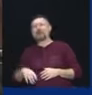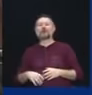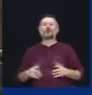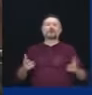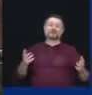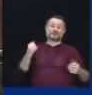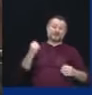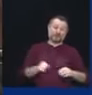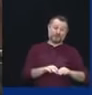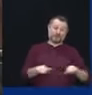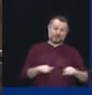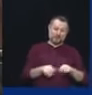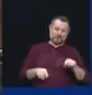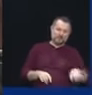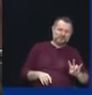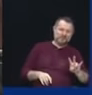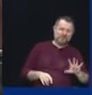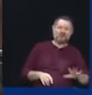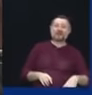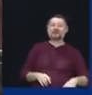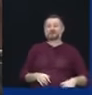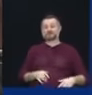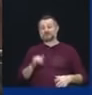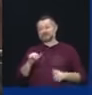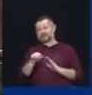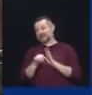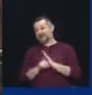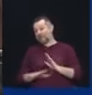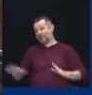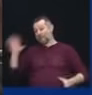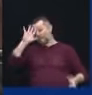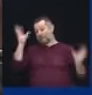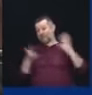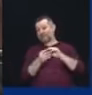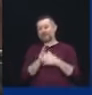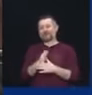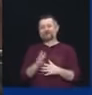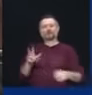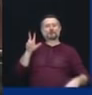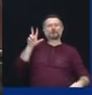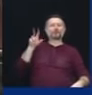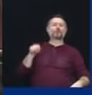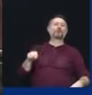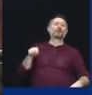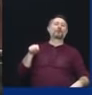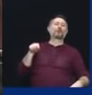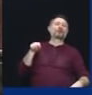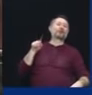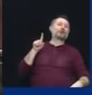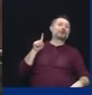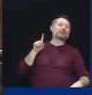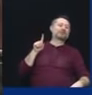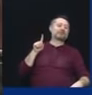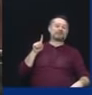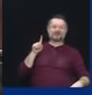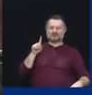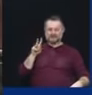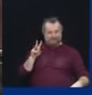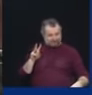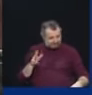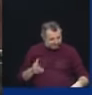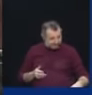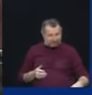Tier, 0.75. Statewide, that's at 3.16. So we are making progress on the